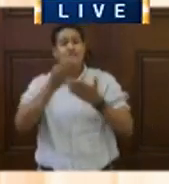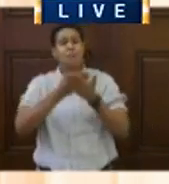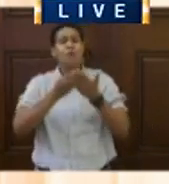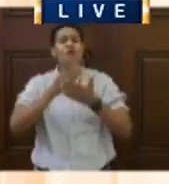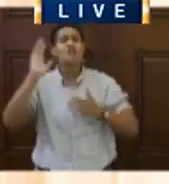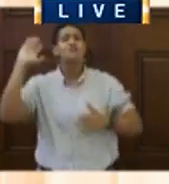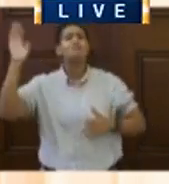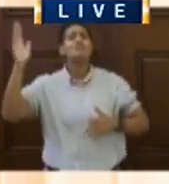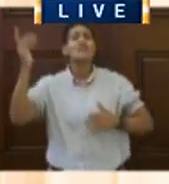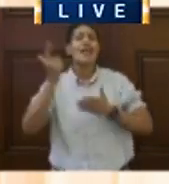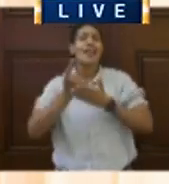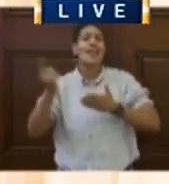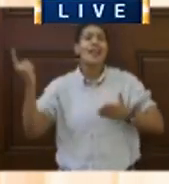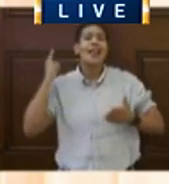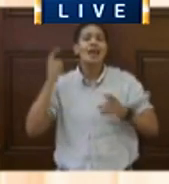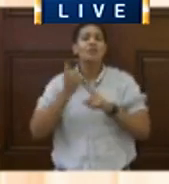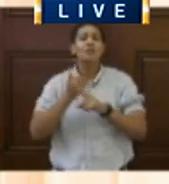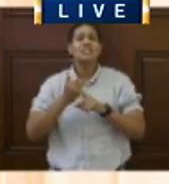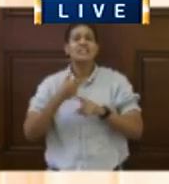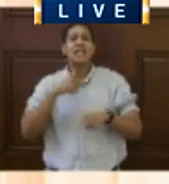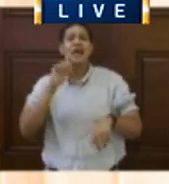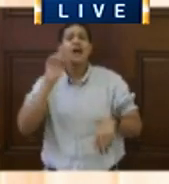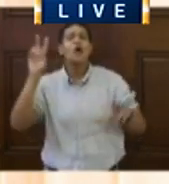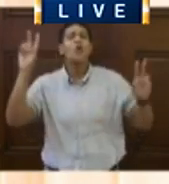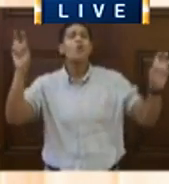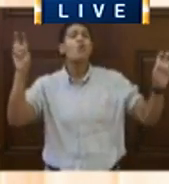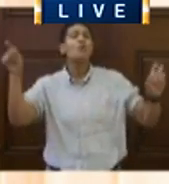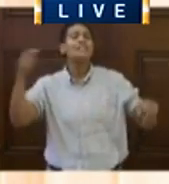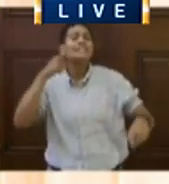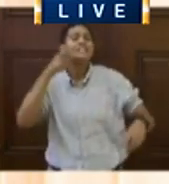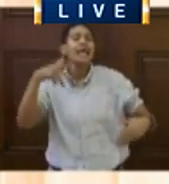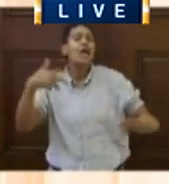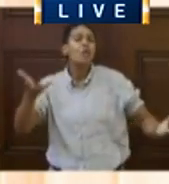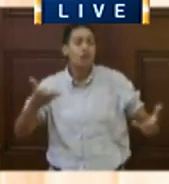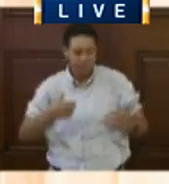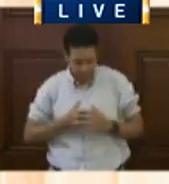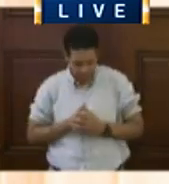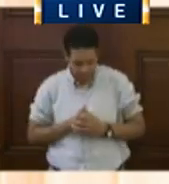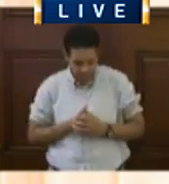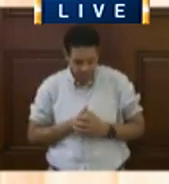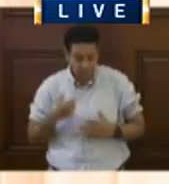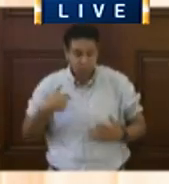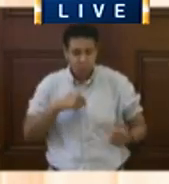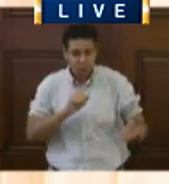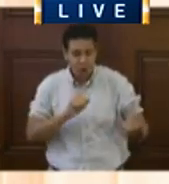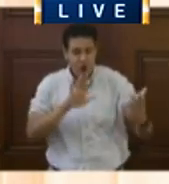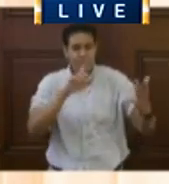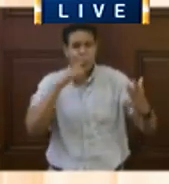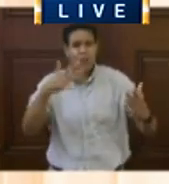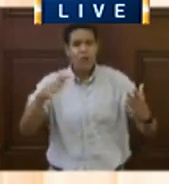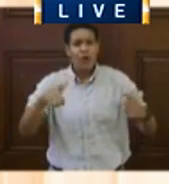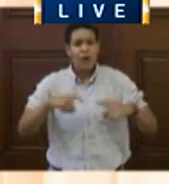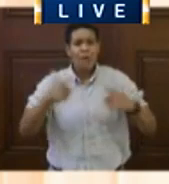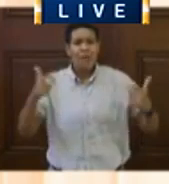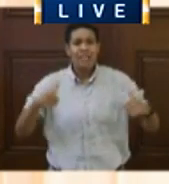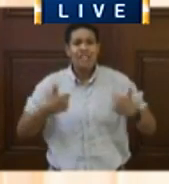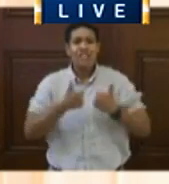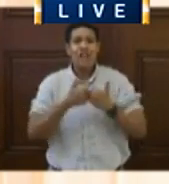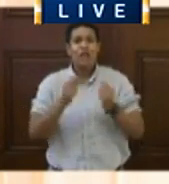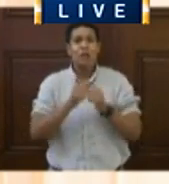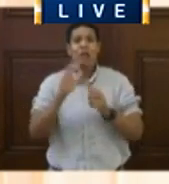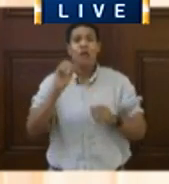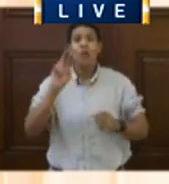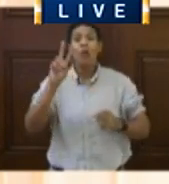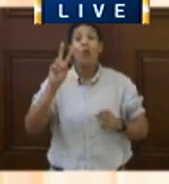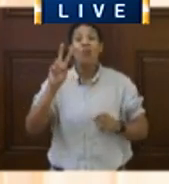week, and I'll quote to you what he said to the Jamaican people, which is, as we confront our grave challenge with COVID-19, our